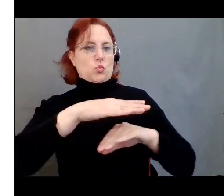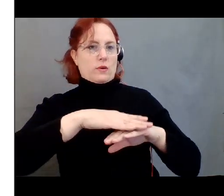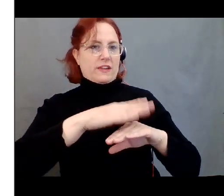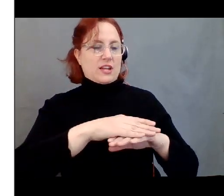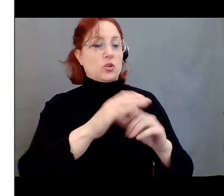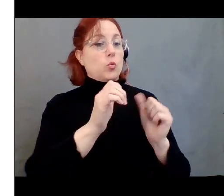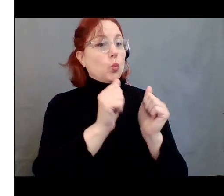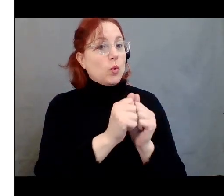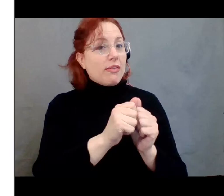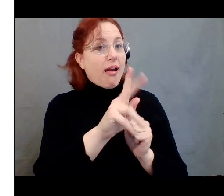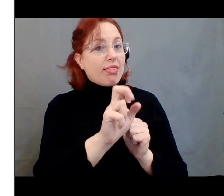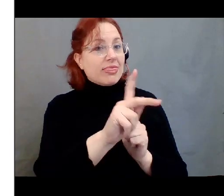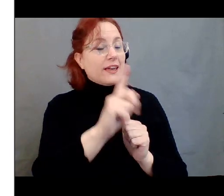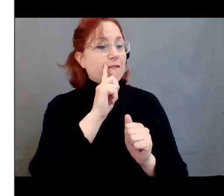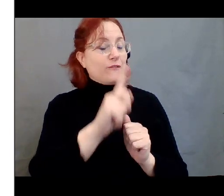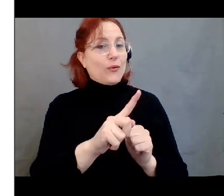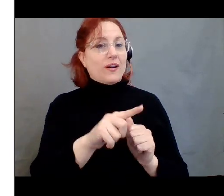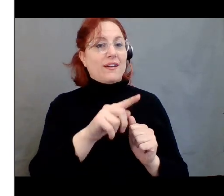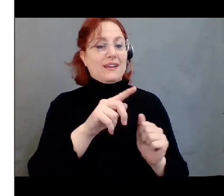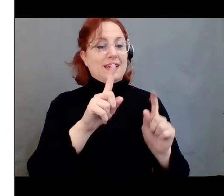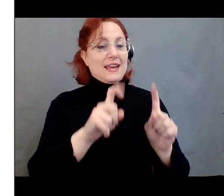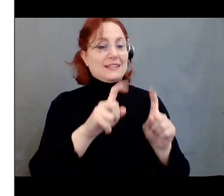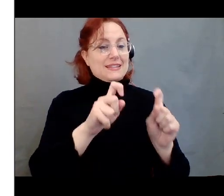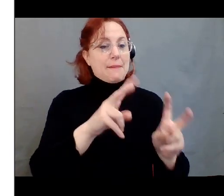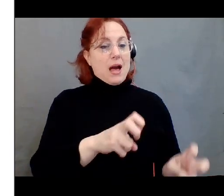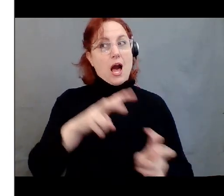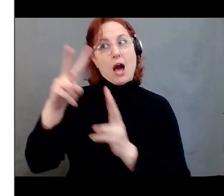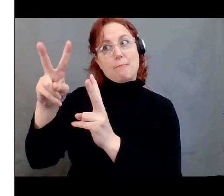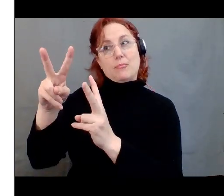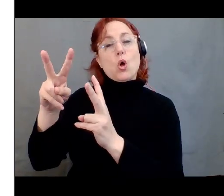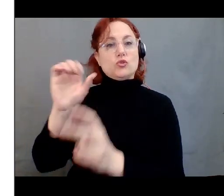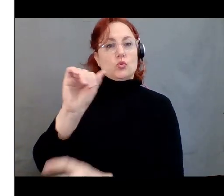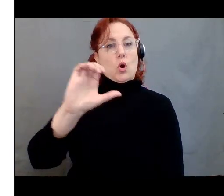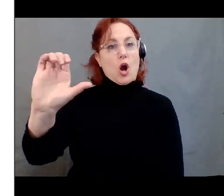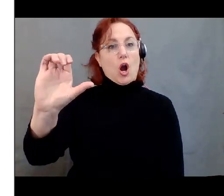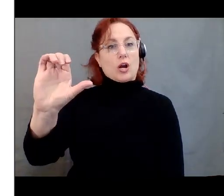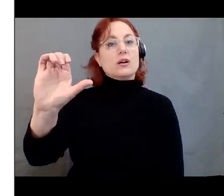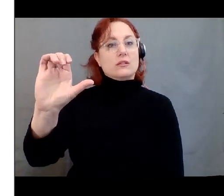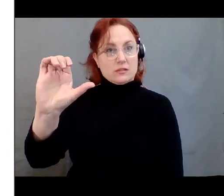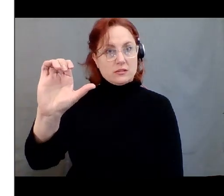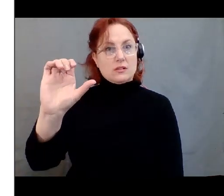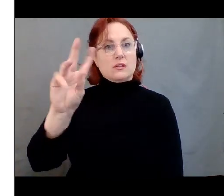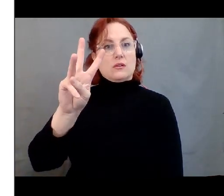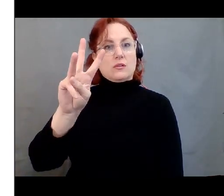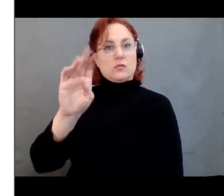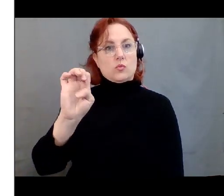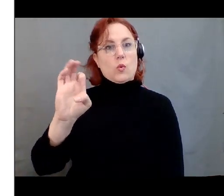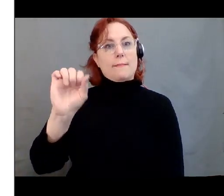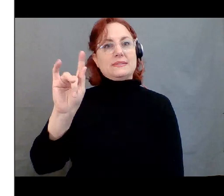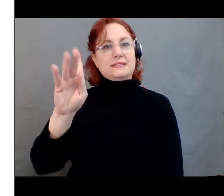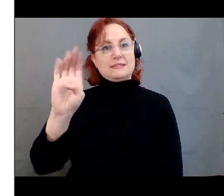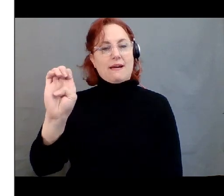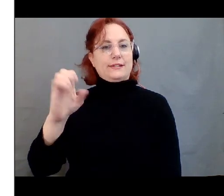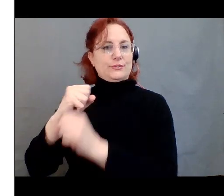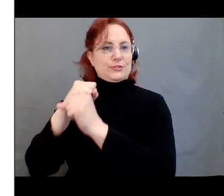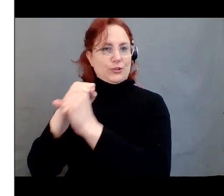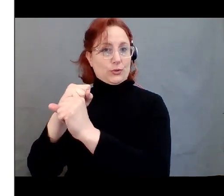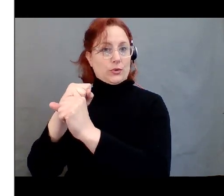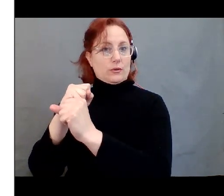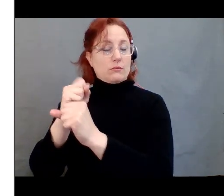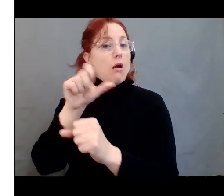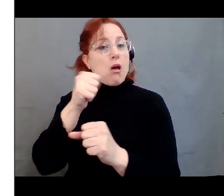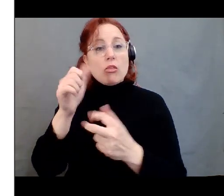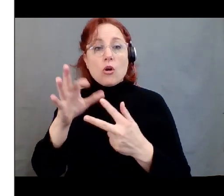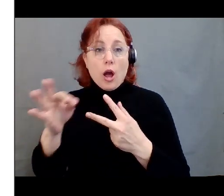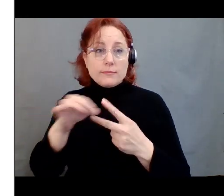to the secure ARC Connect website. You may also upload your exam directly through Prof Connect. When uploading an exam, you can